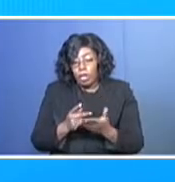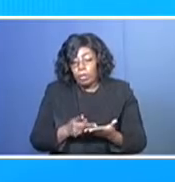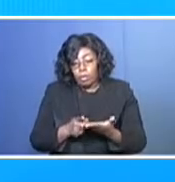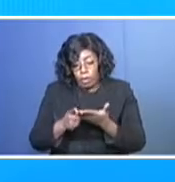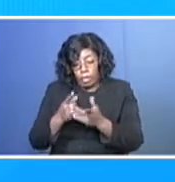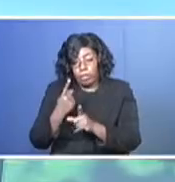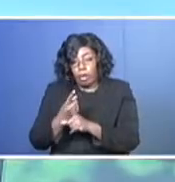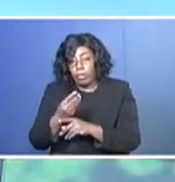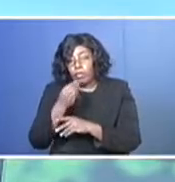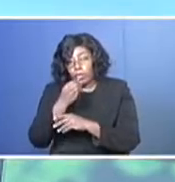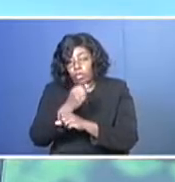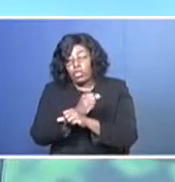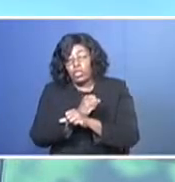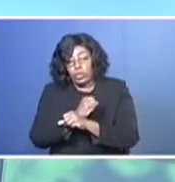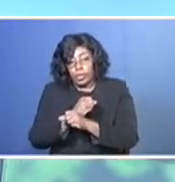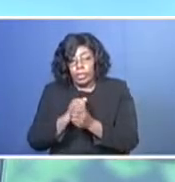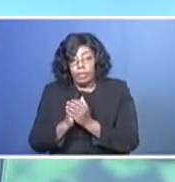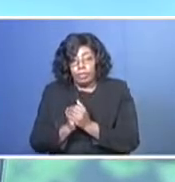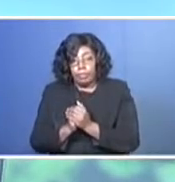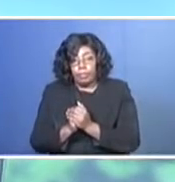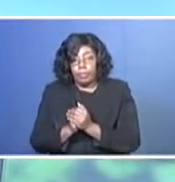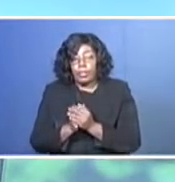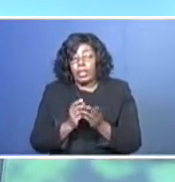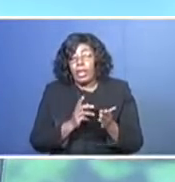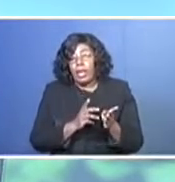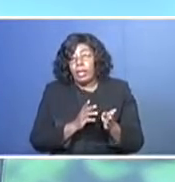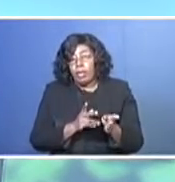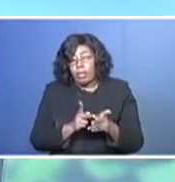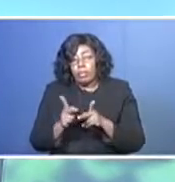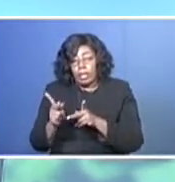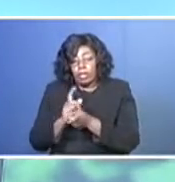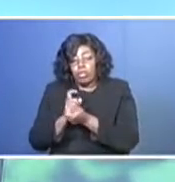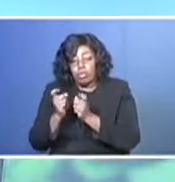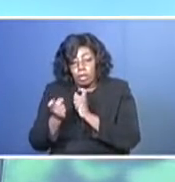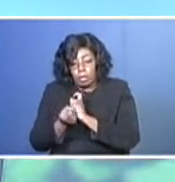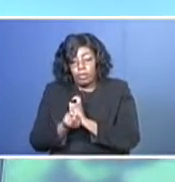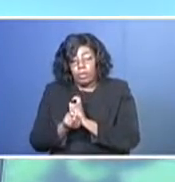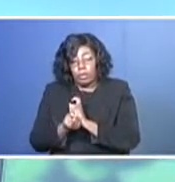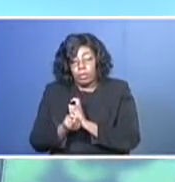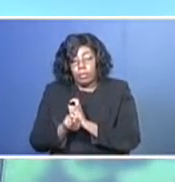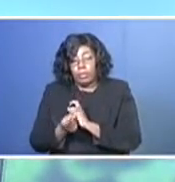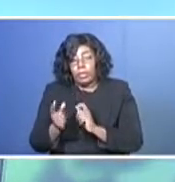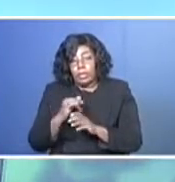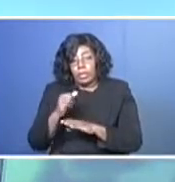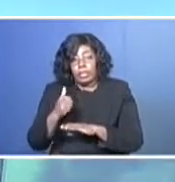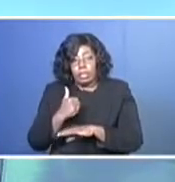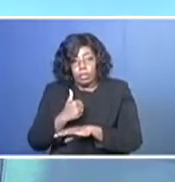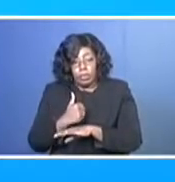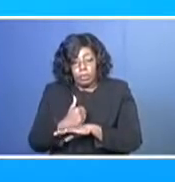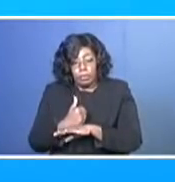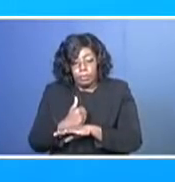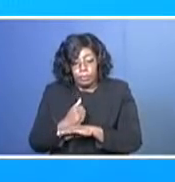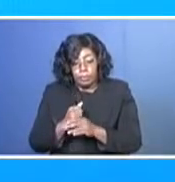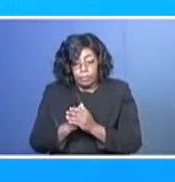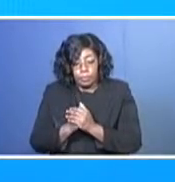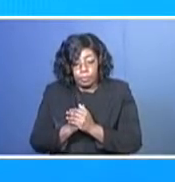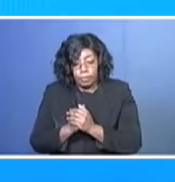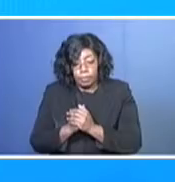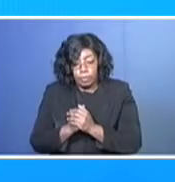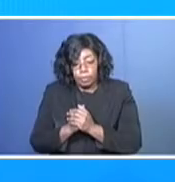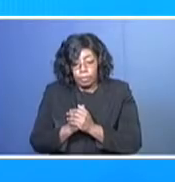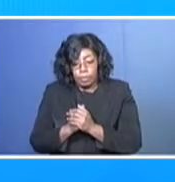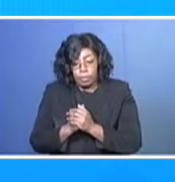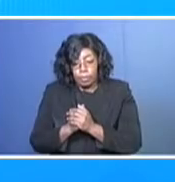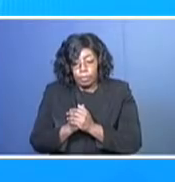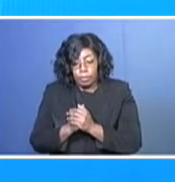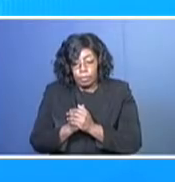BAMSI. Plans are also underway to transform the institute. We're going back to the original intent